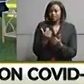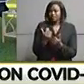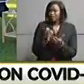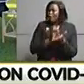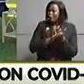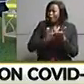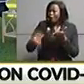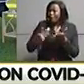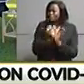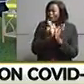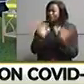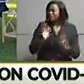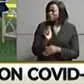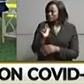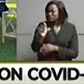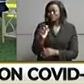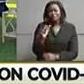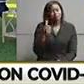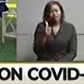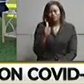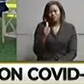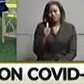and